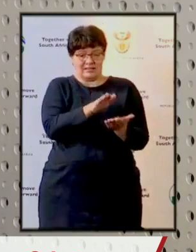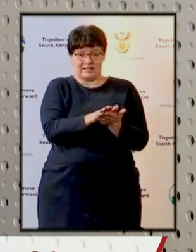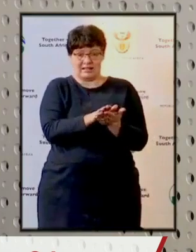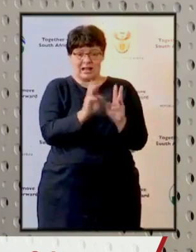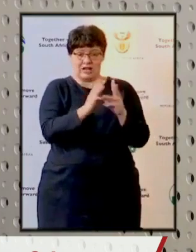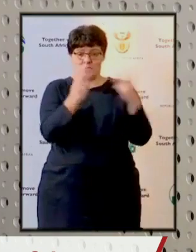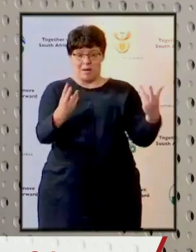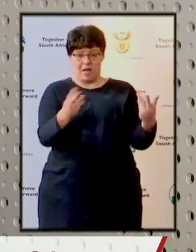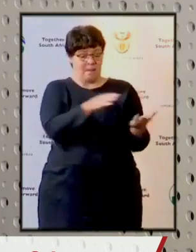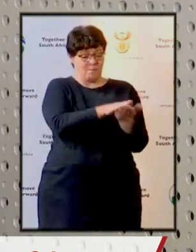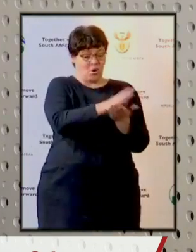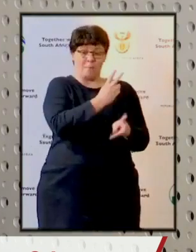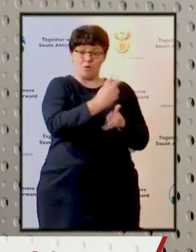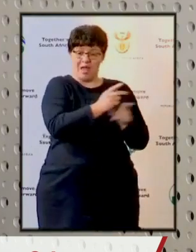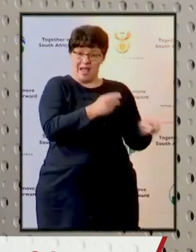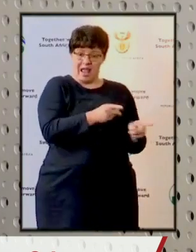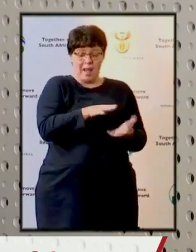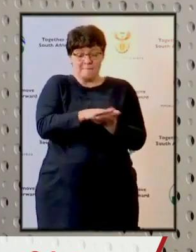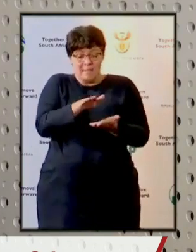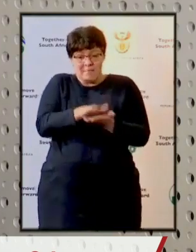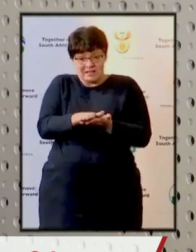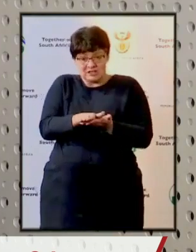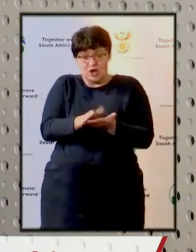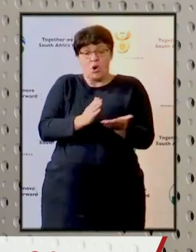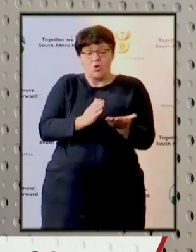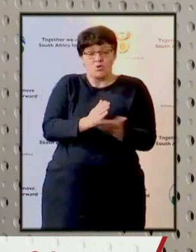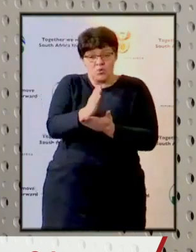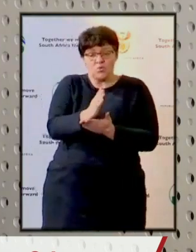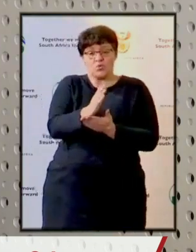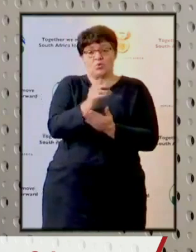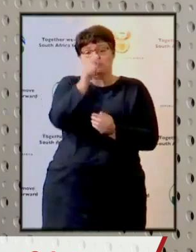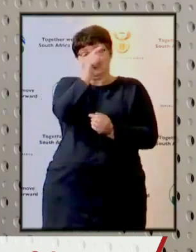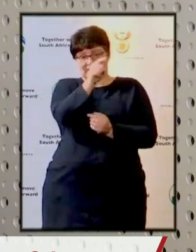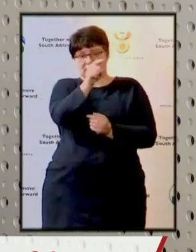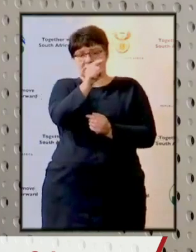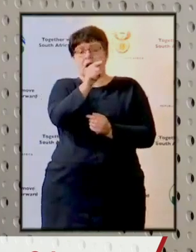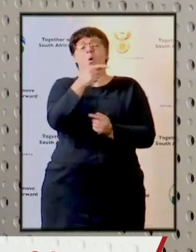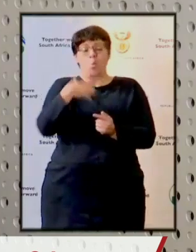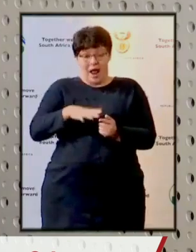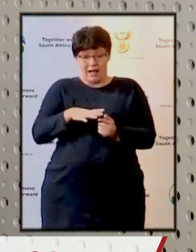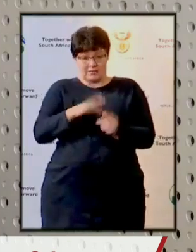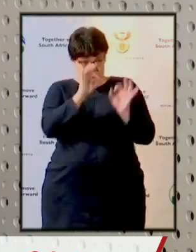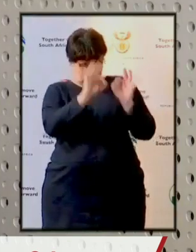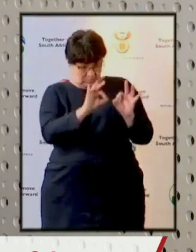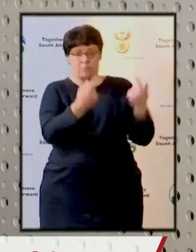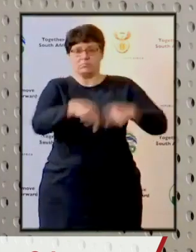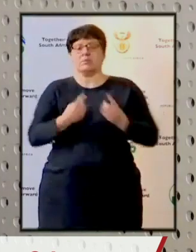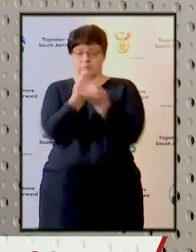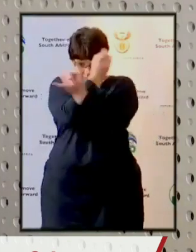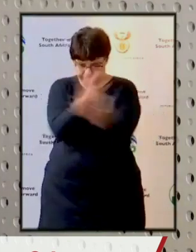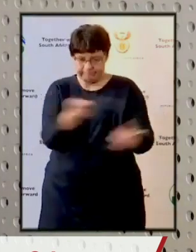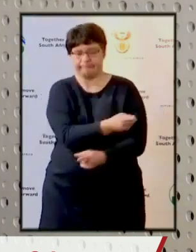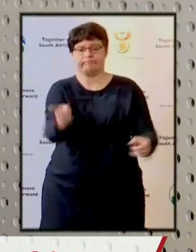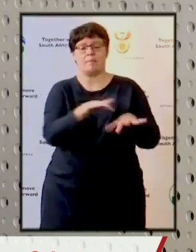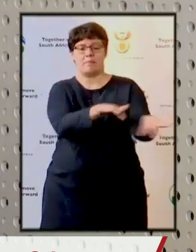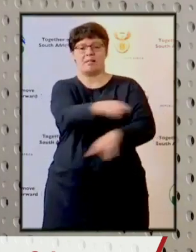government Gazette, was being prepared and published by the government printers, we could immediately communicate the news to